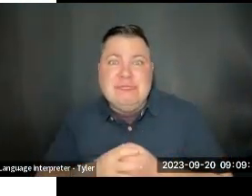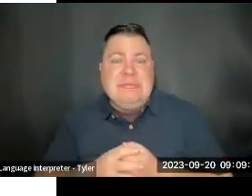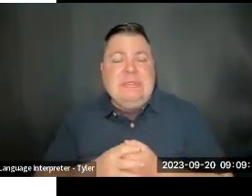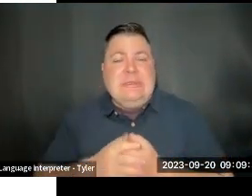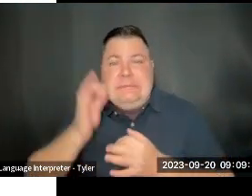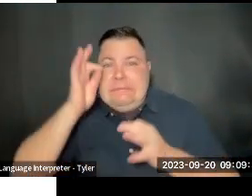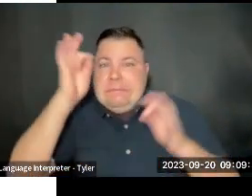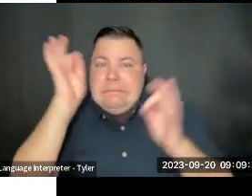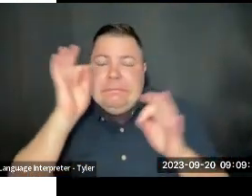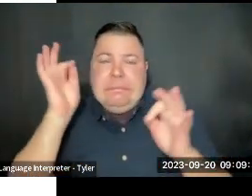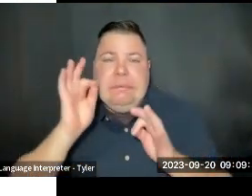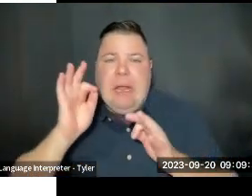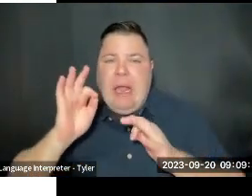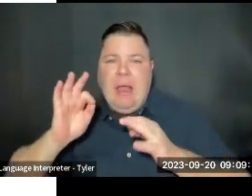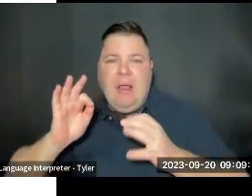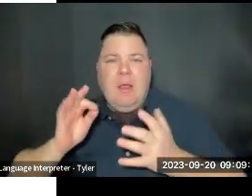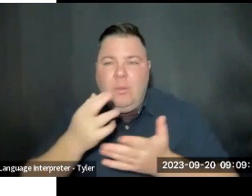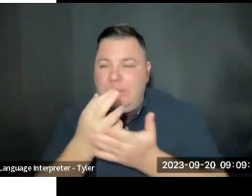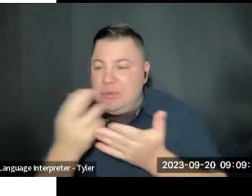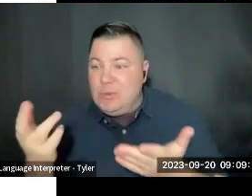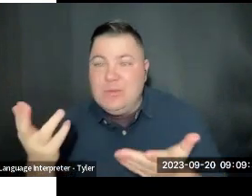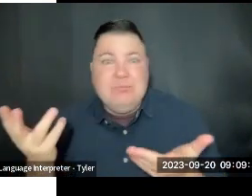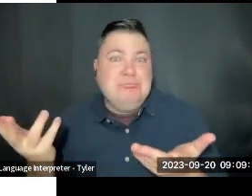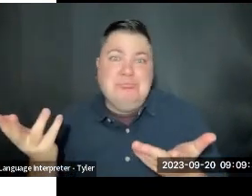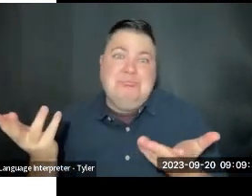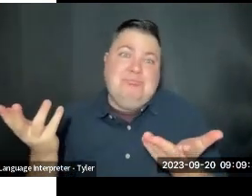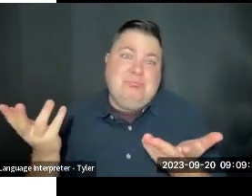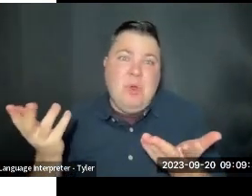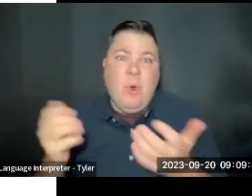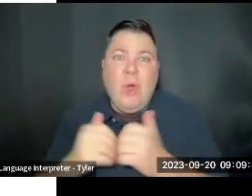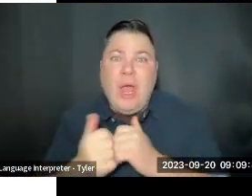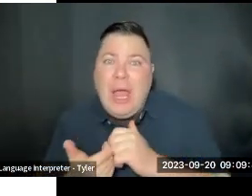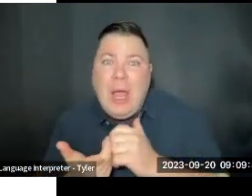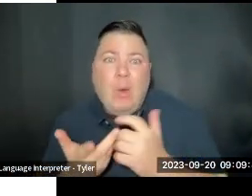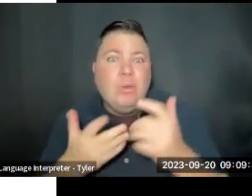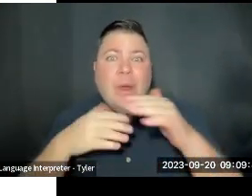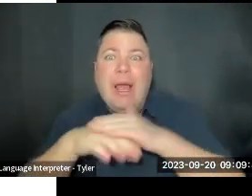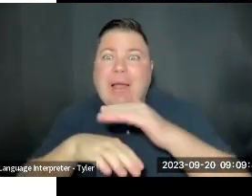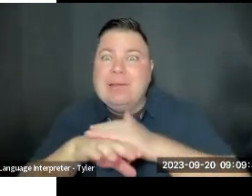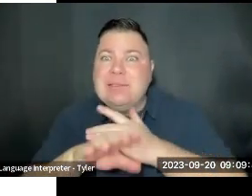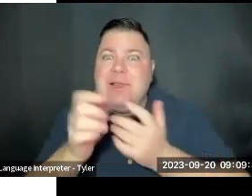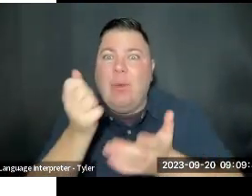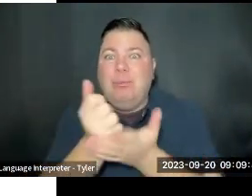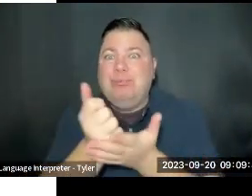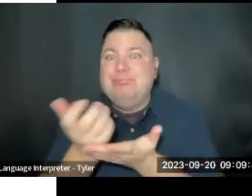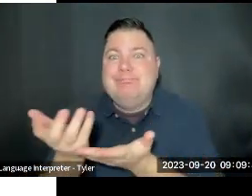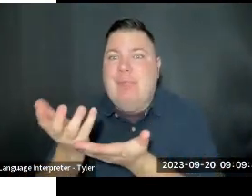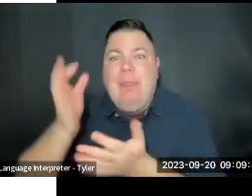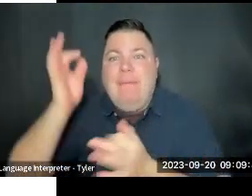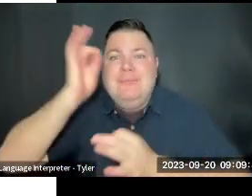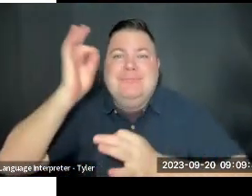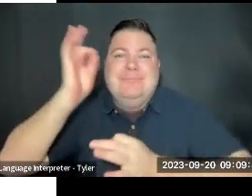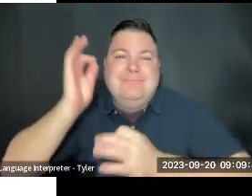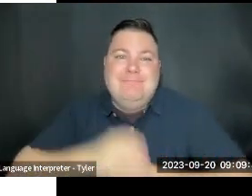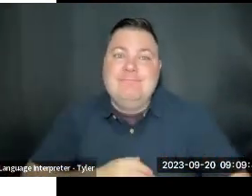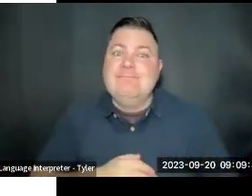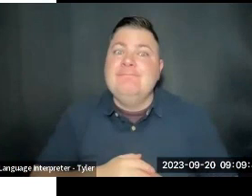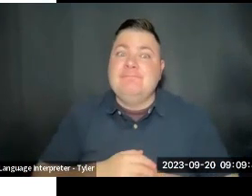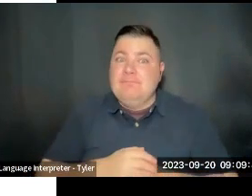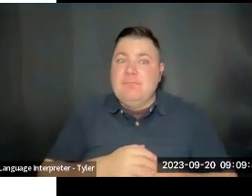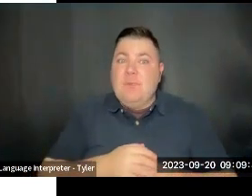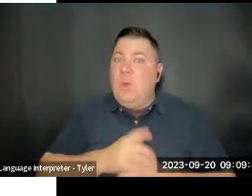what resources are out there or even how to access that help. In fact, the